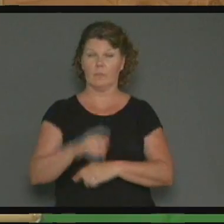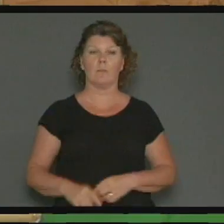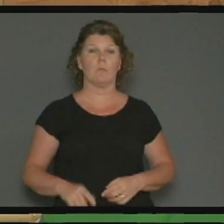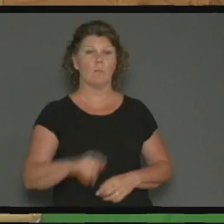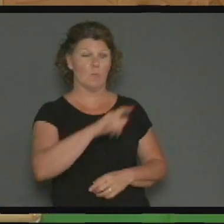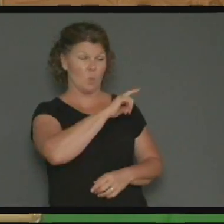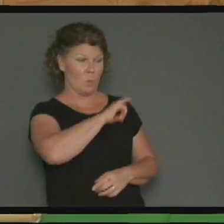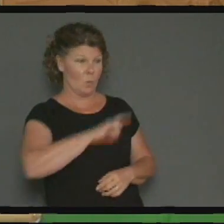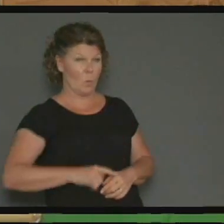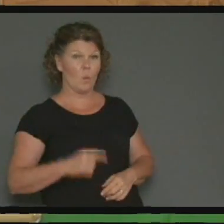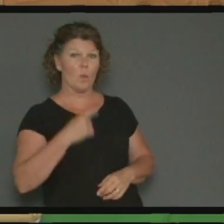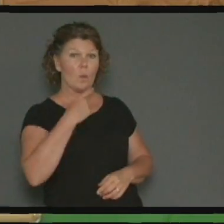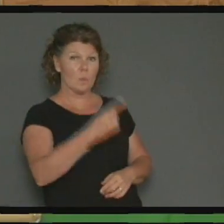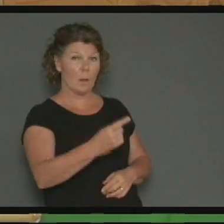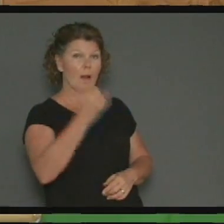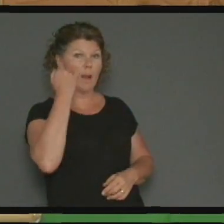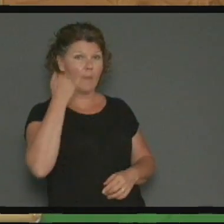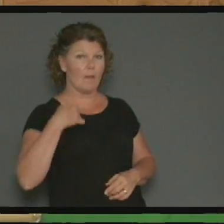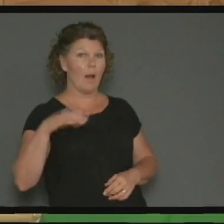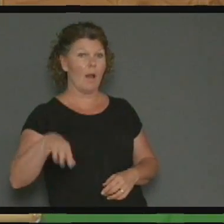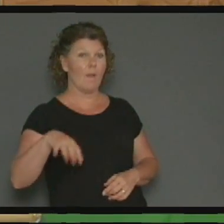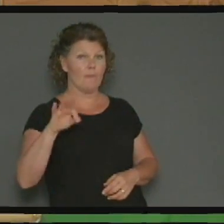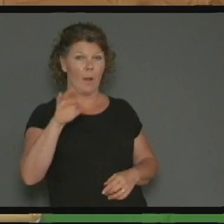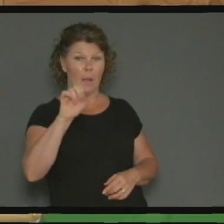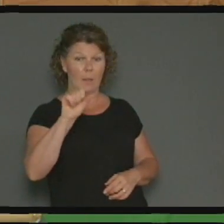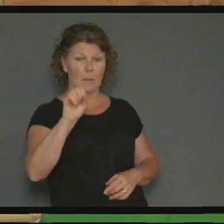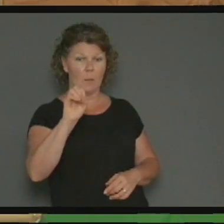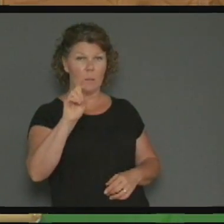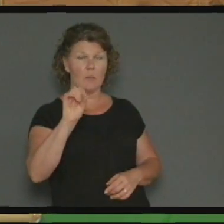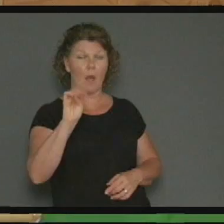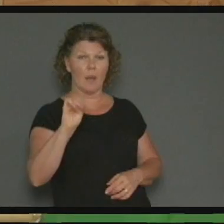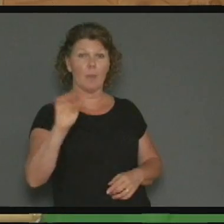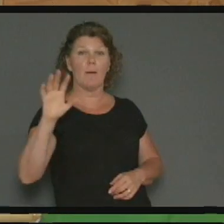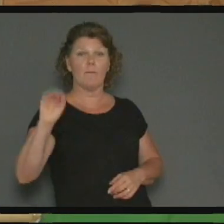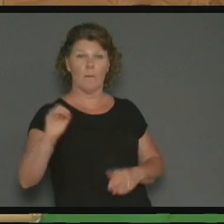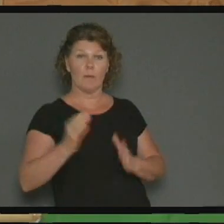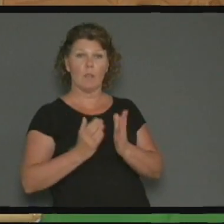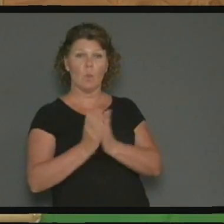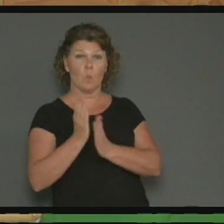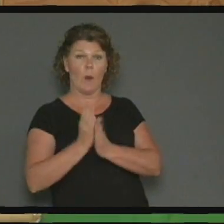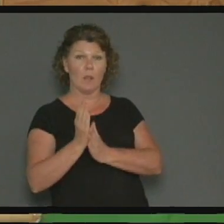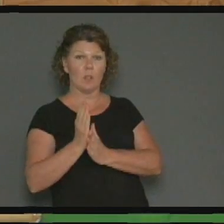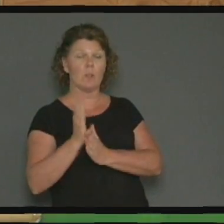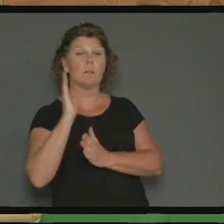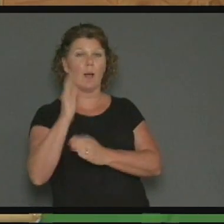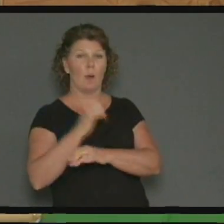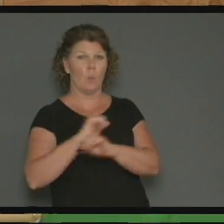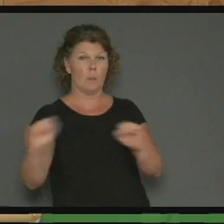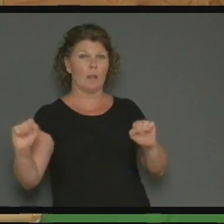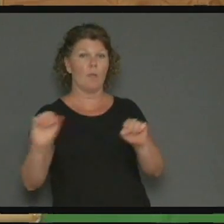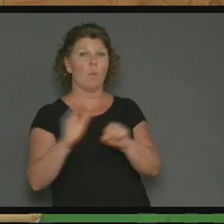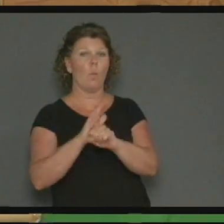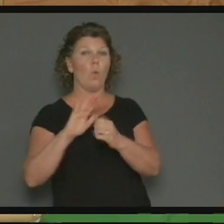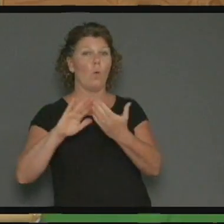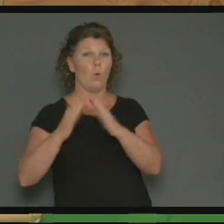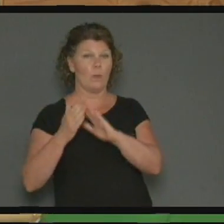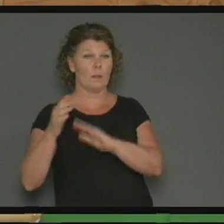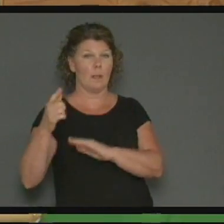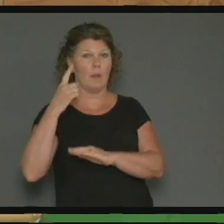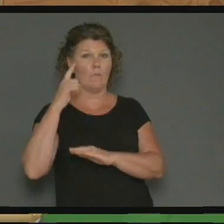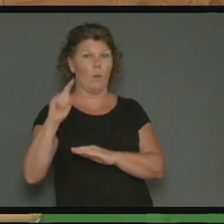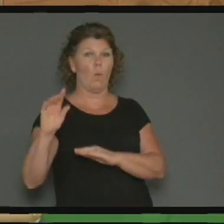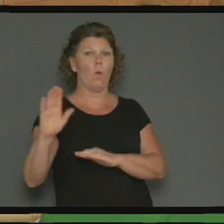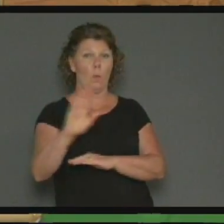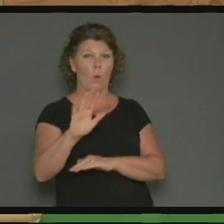said, If I find at Sodom 50 righteous in the city, I will spare the whole place for their